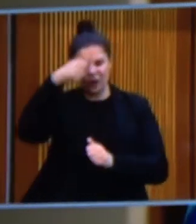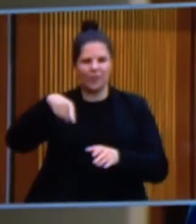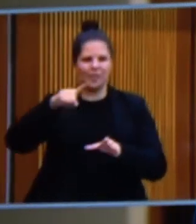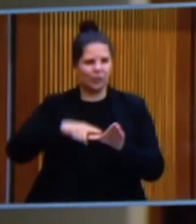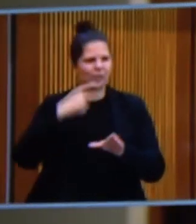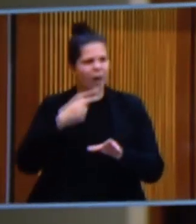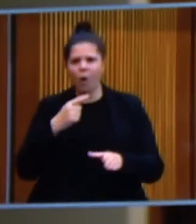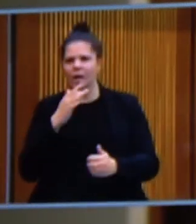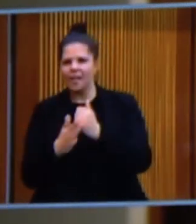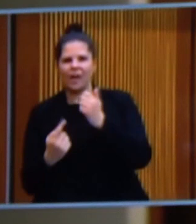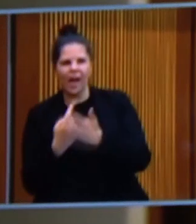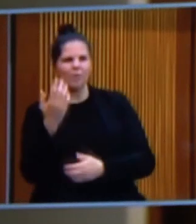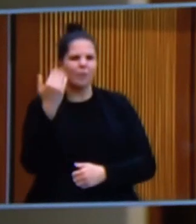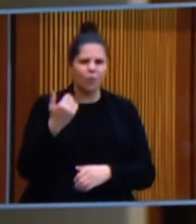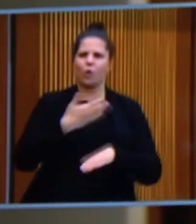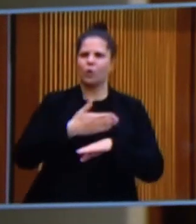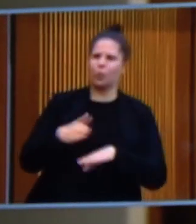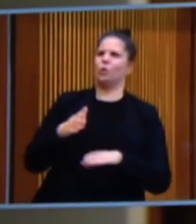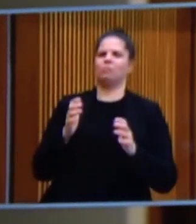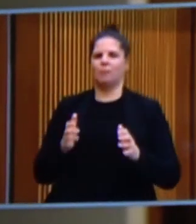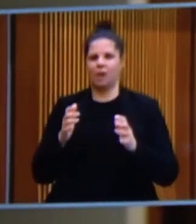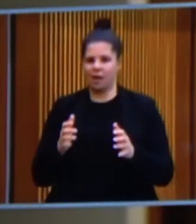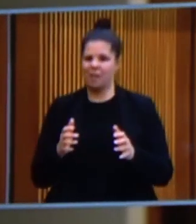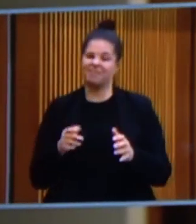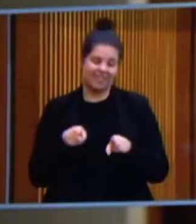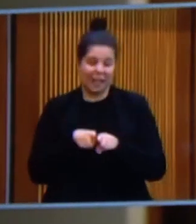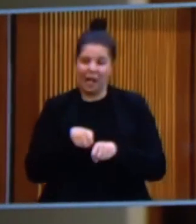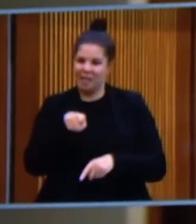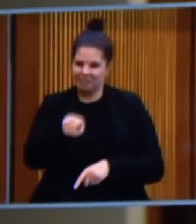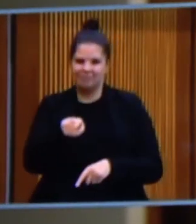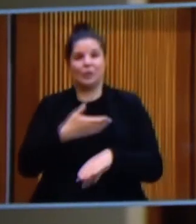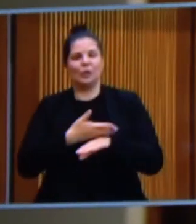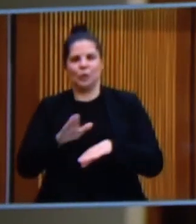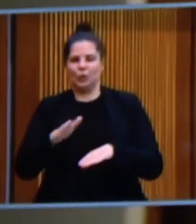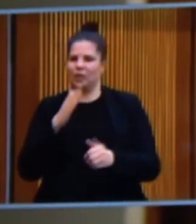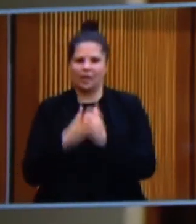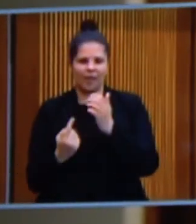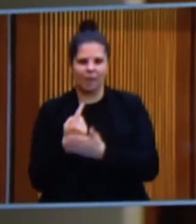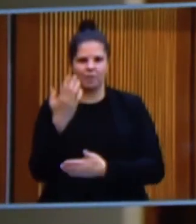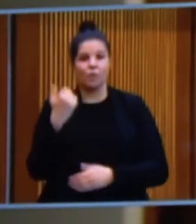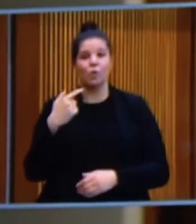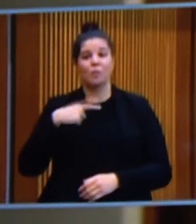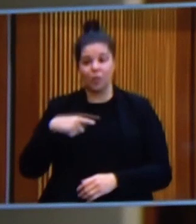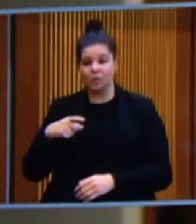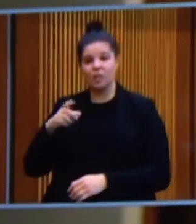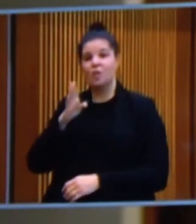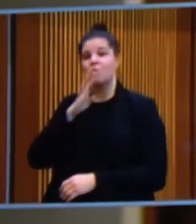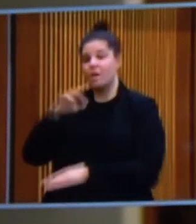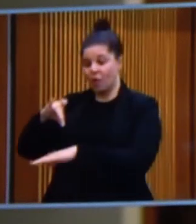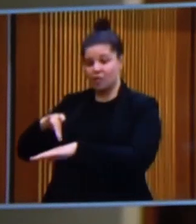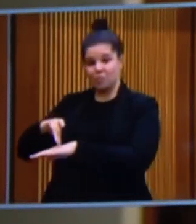is absolutely unprecedented in terms of the integration of the capacity of the private hospital system, including